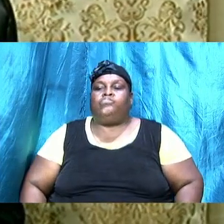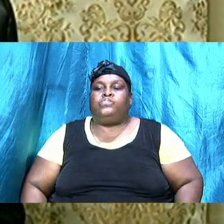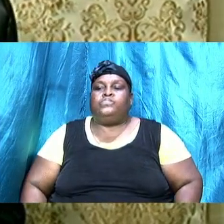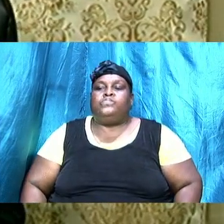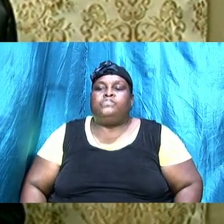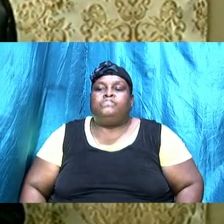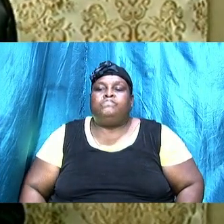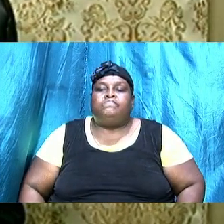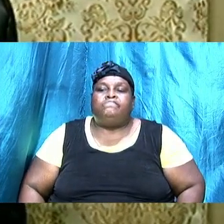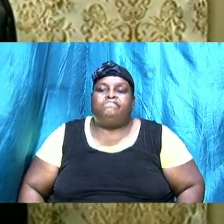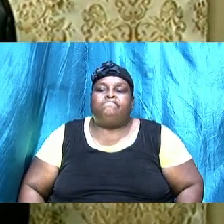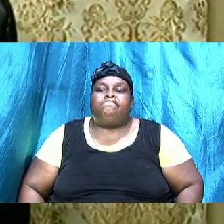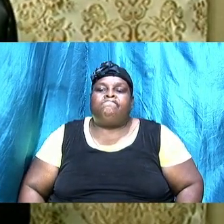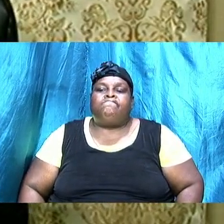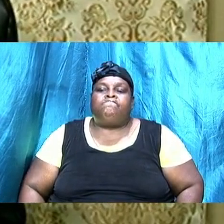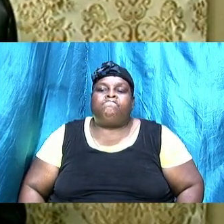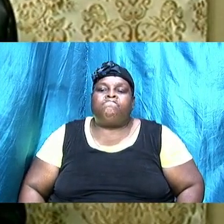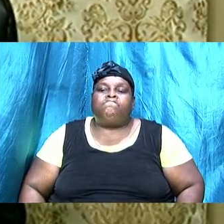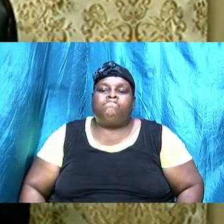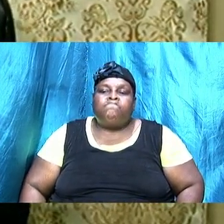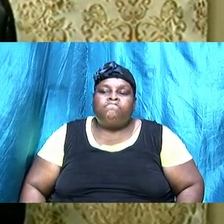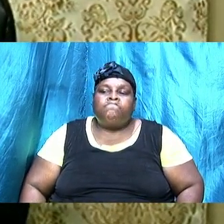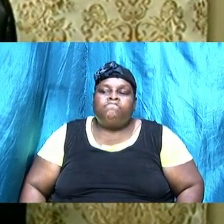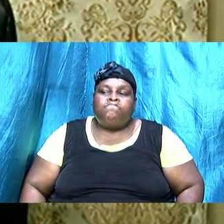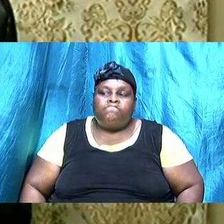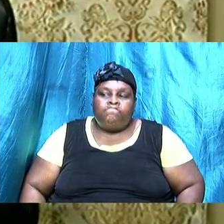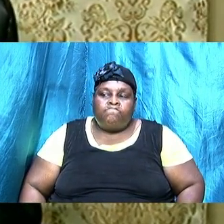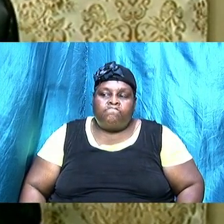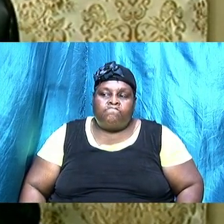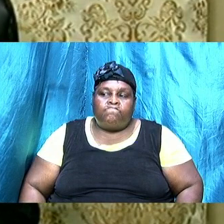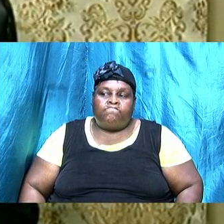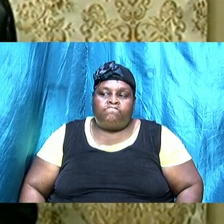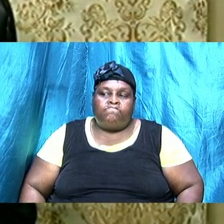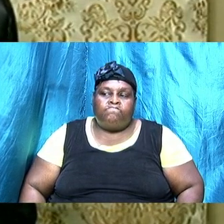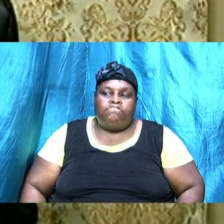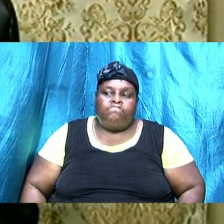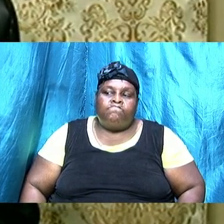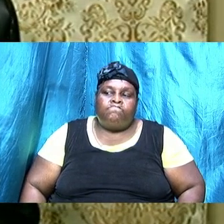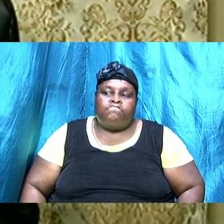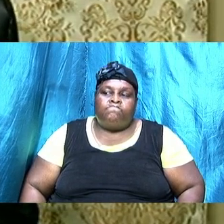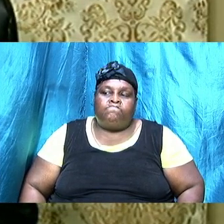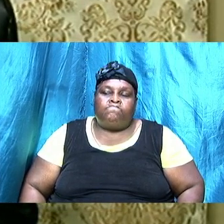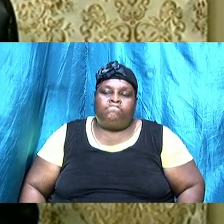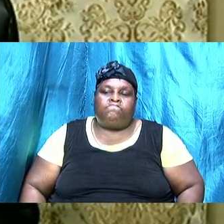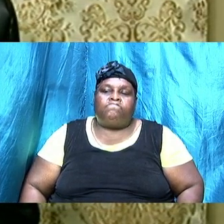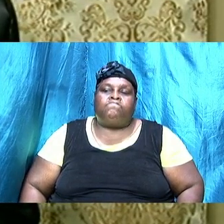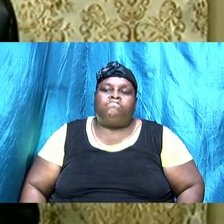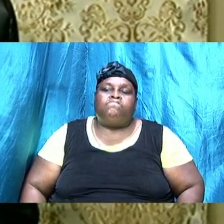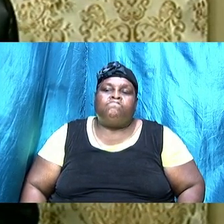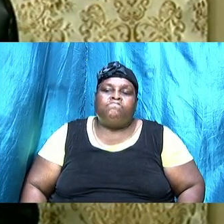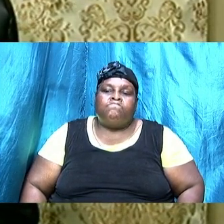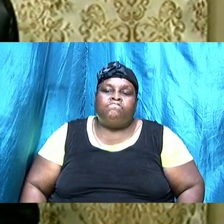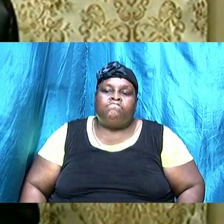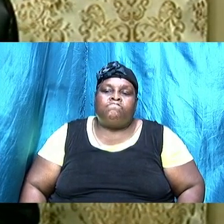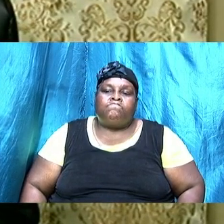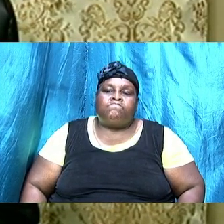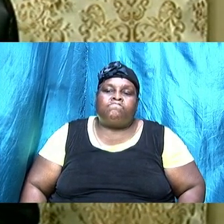to verse 11. Let's put it up on the screen so that we can read together.